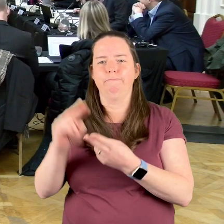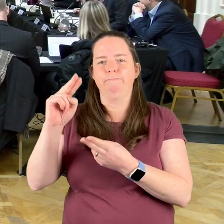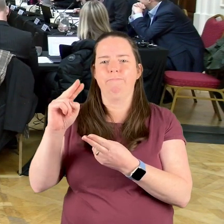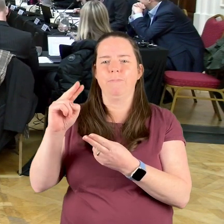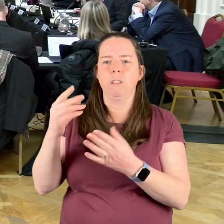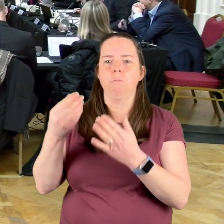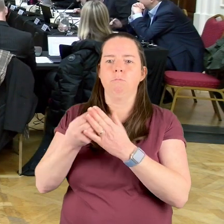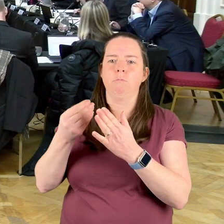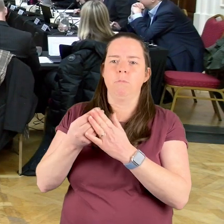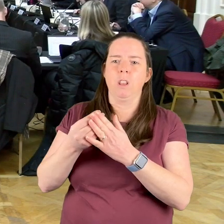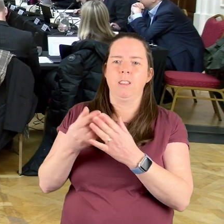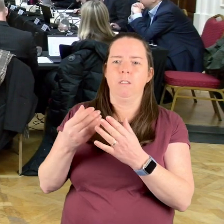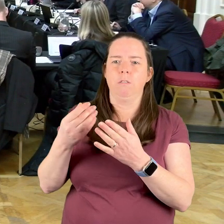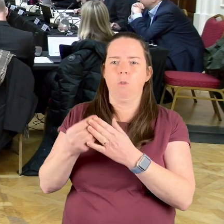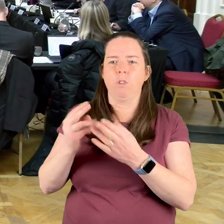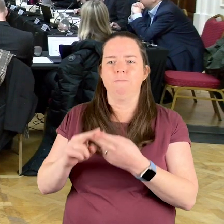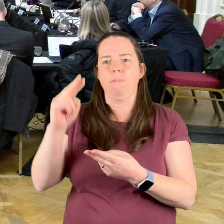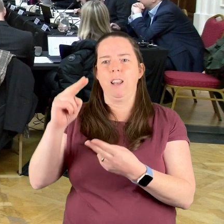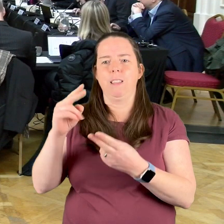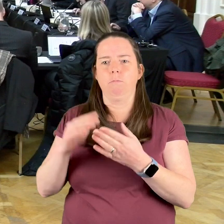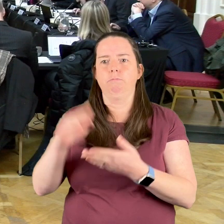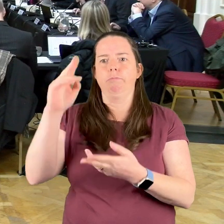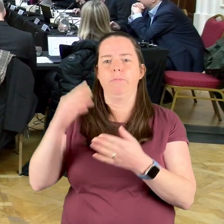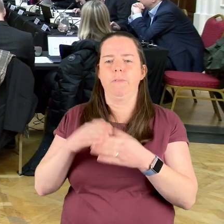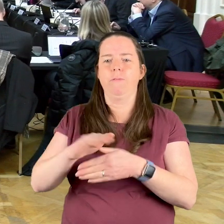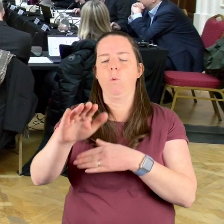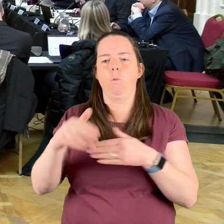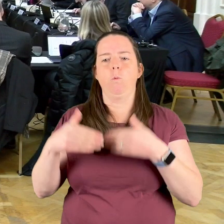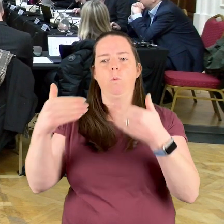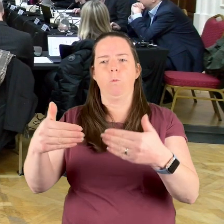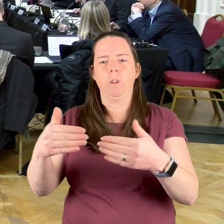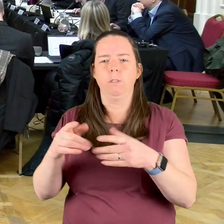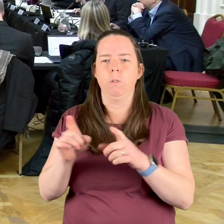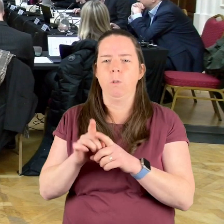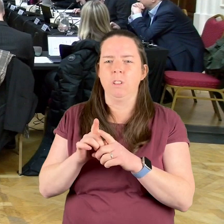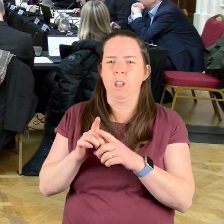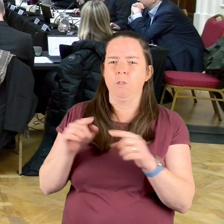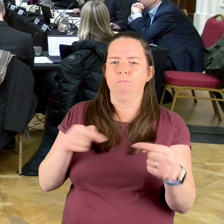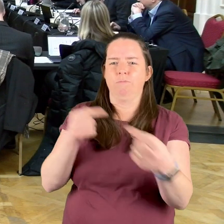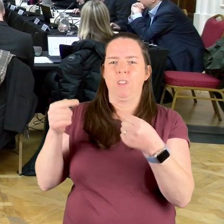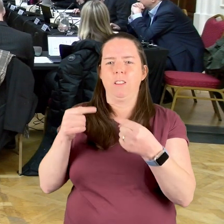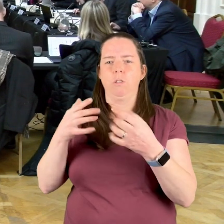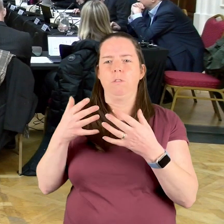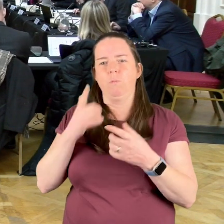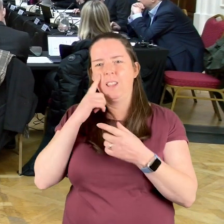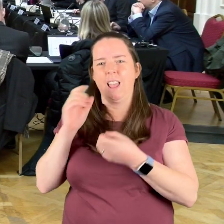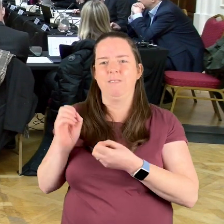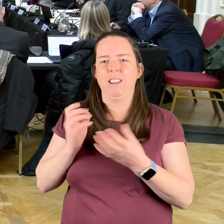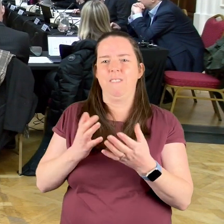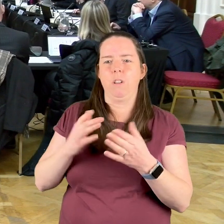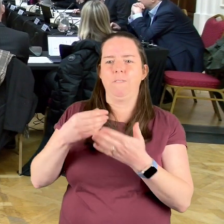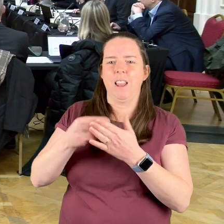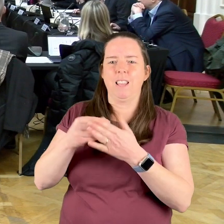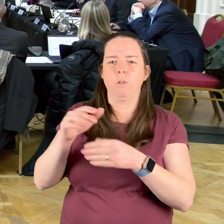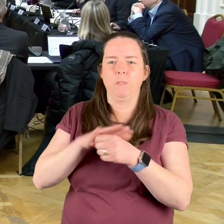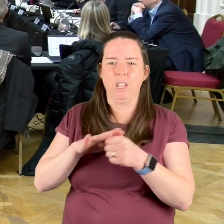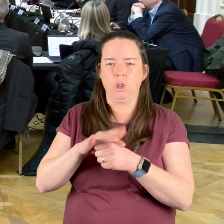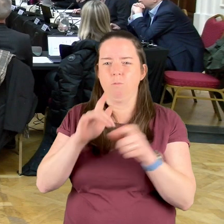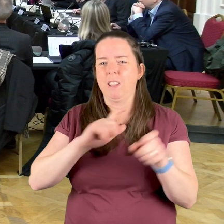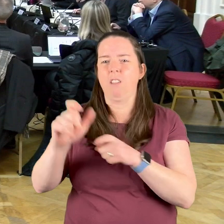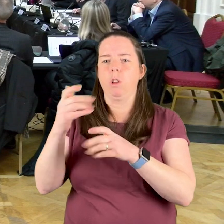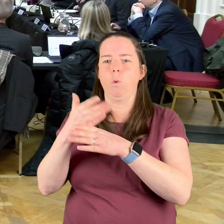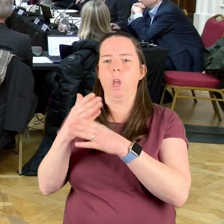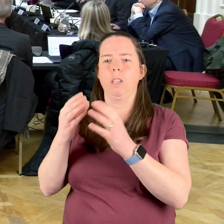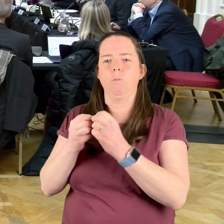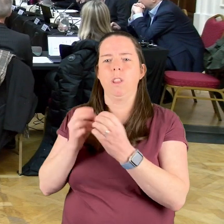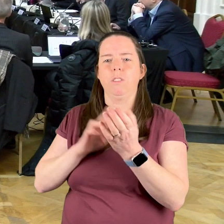have as we go forward. So that is going to be a challenge on us, being able to deliver our financial position. And we continue to work with